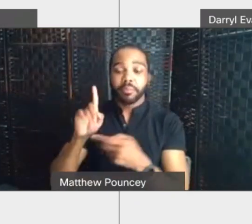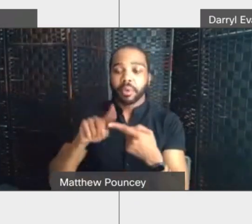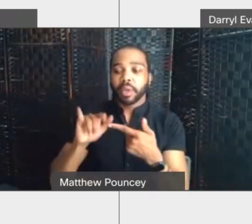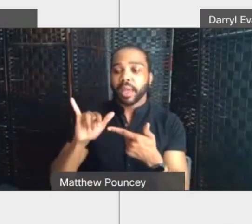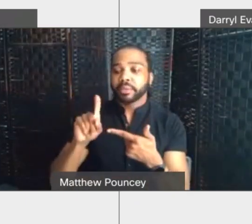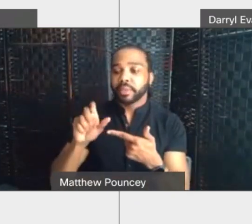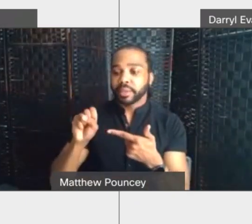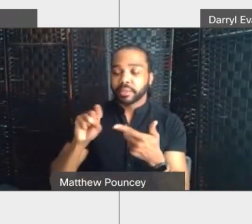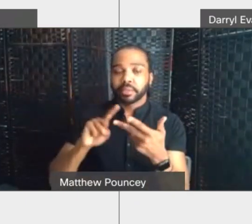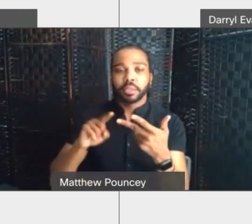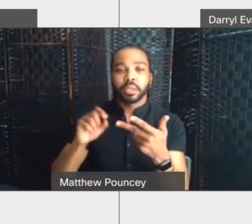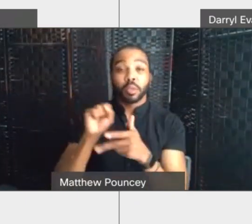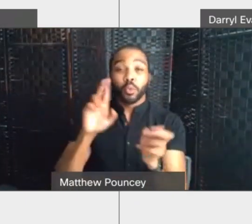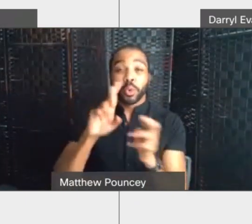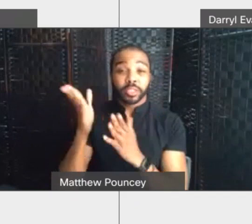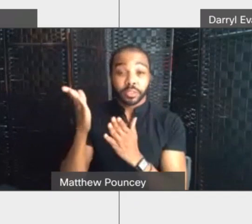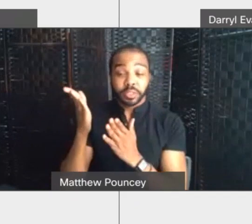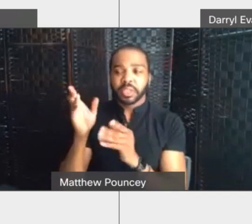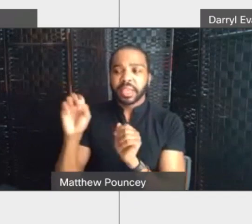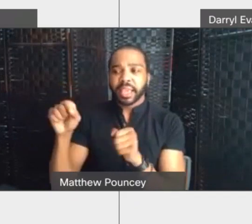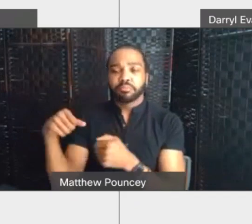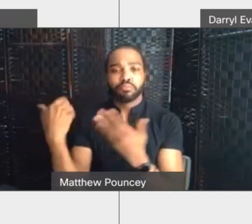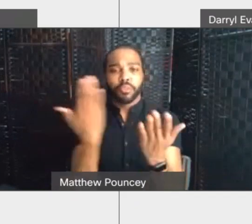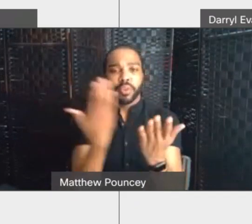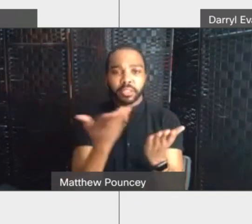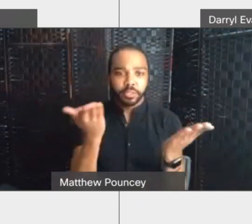readiness services to be delivered in alternative settings,